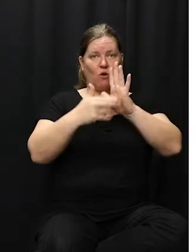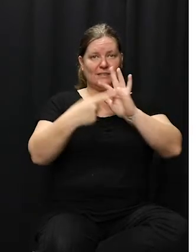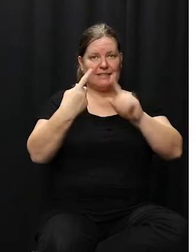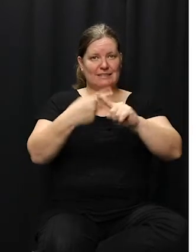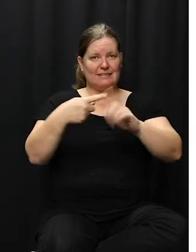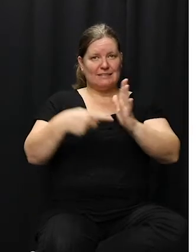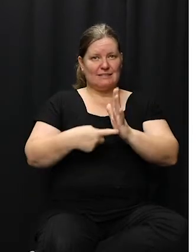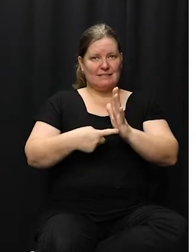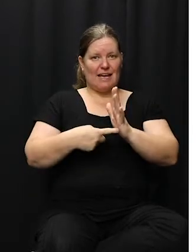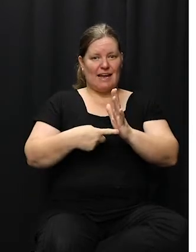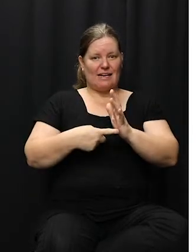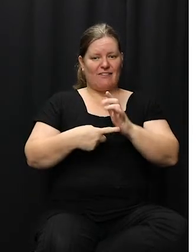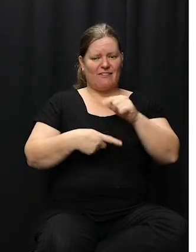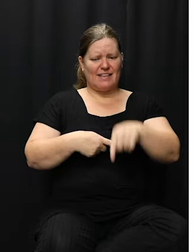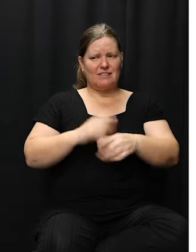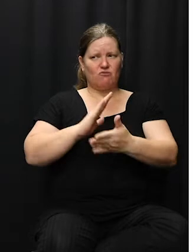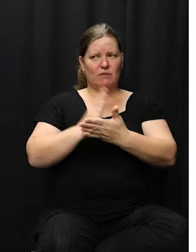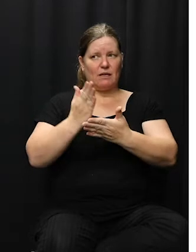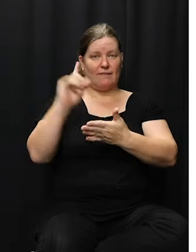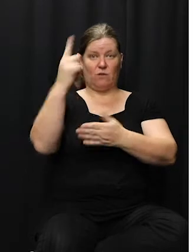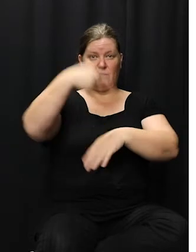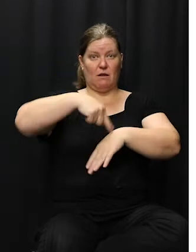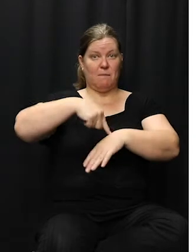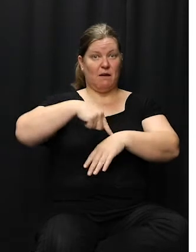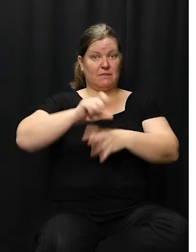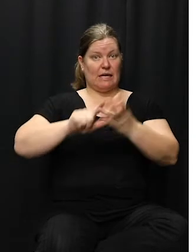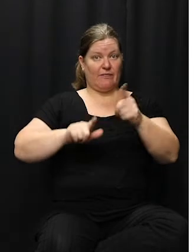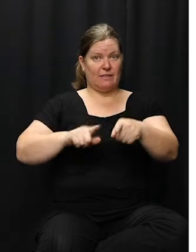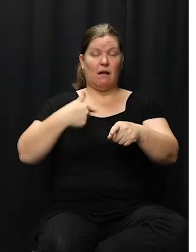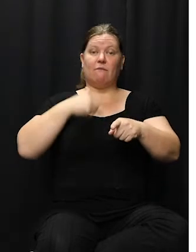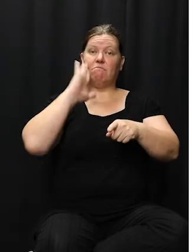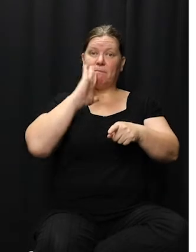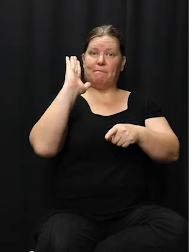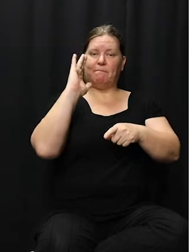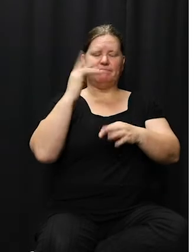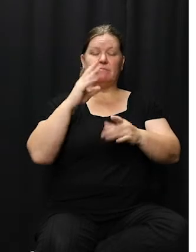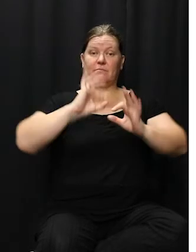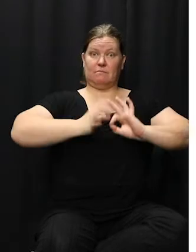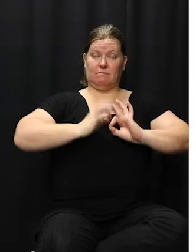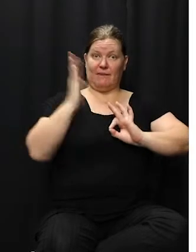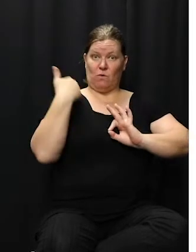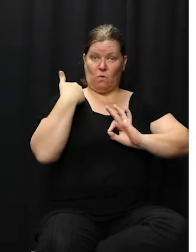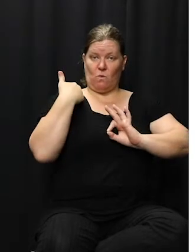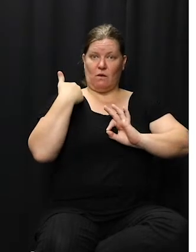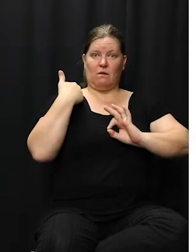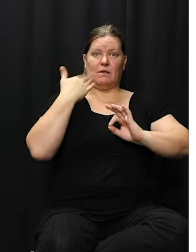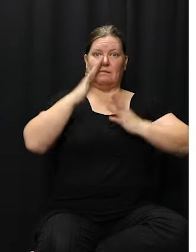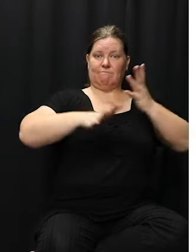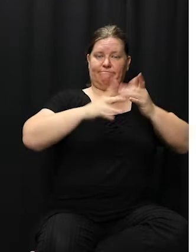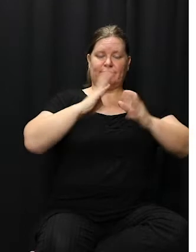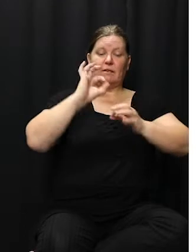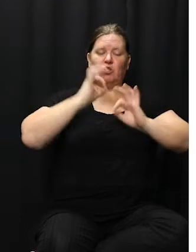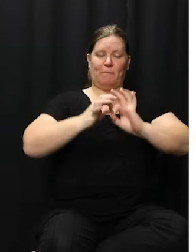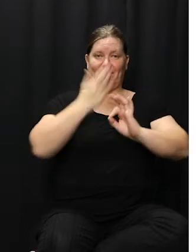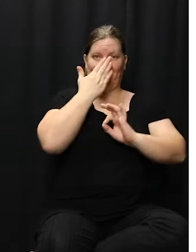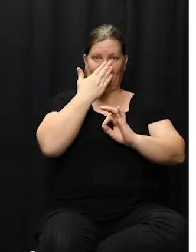I've done this. I've interpreted before to a camera. I've interpreted in front of a camera before for online